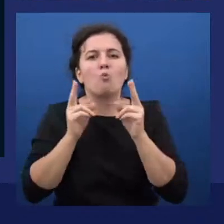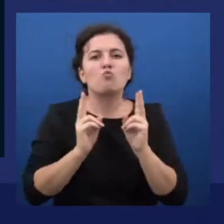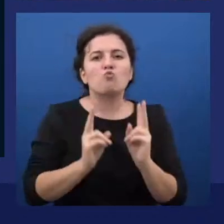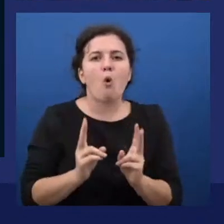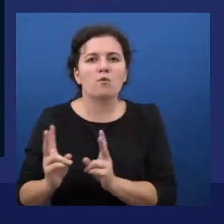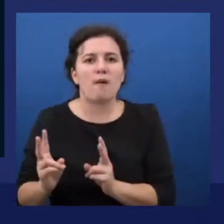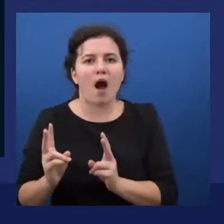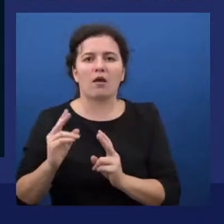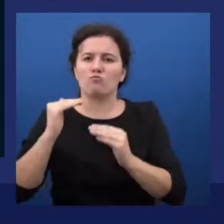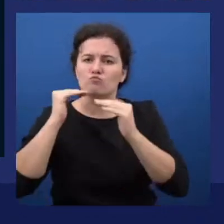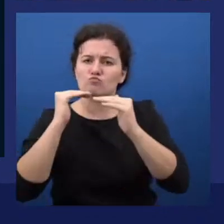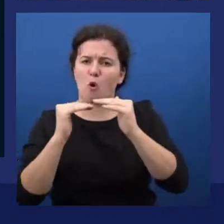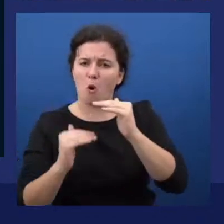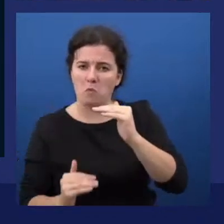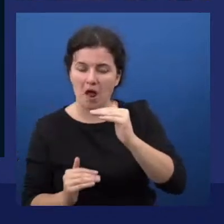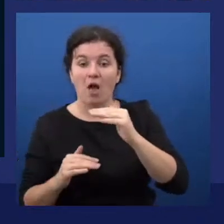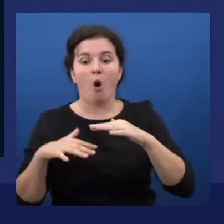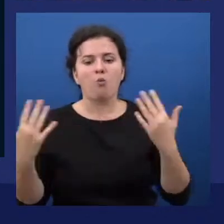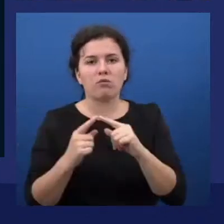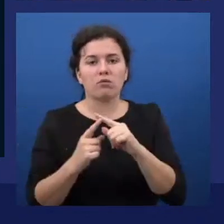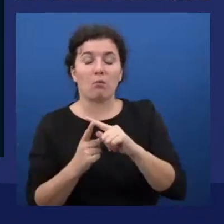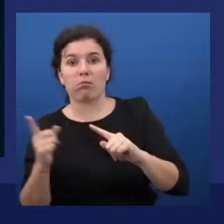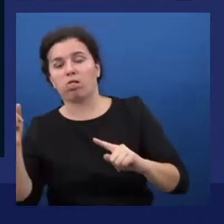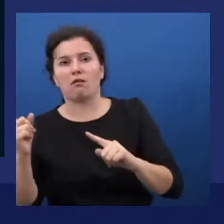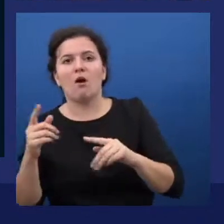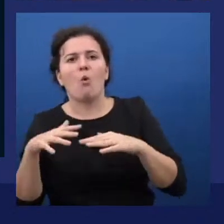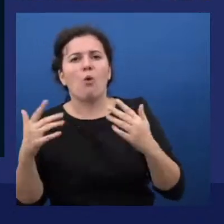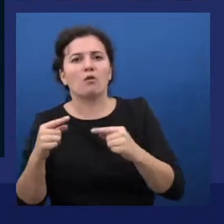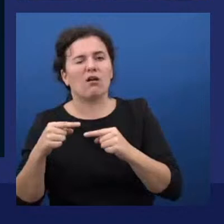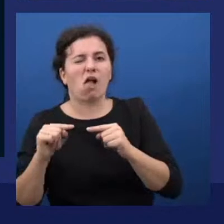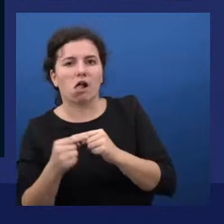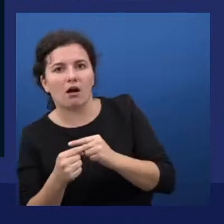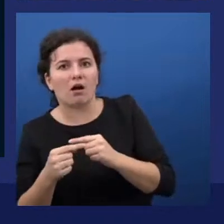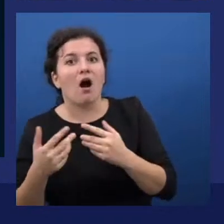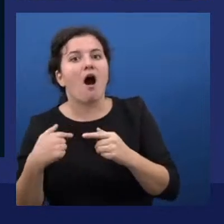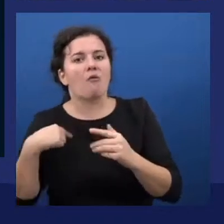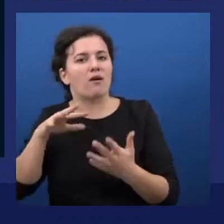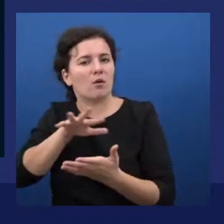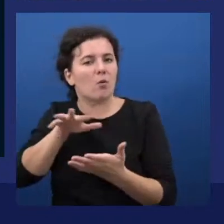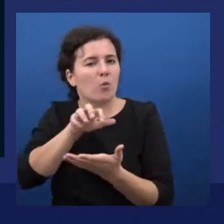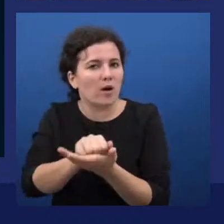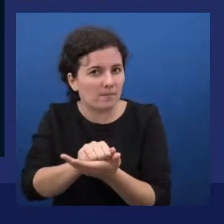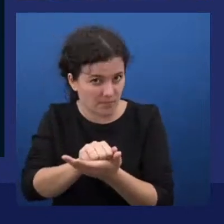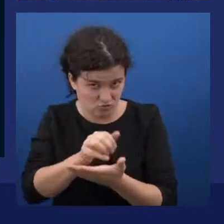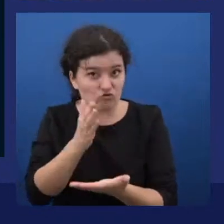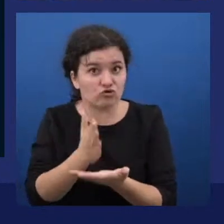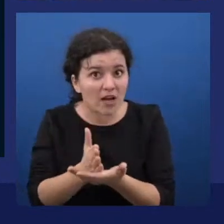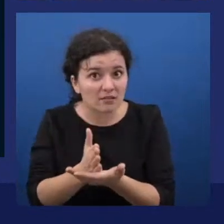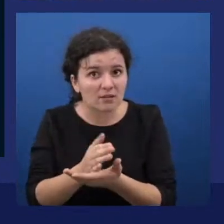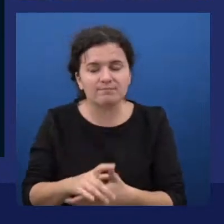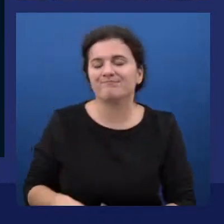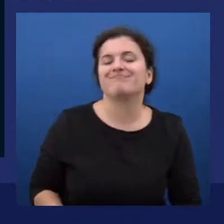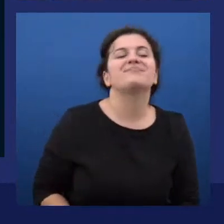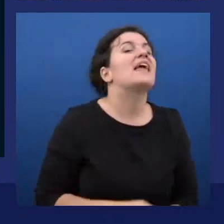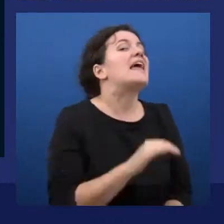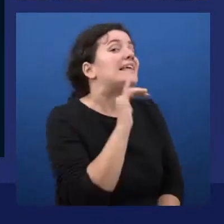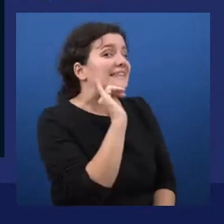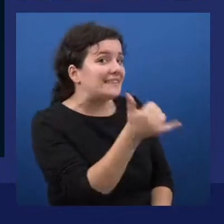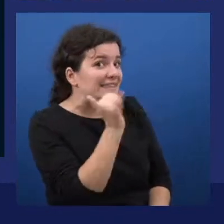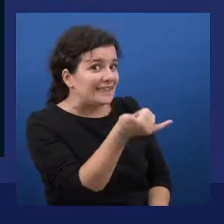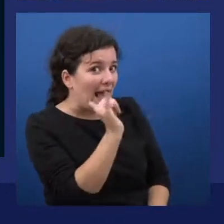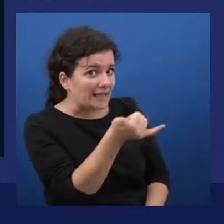Yeah, maybe if you don't want to have that if it's not that important to